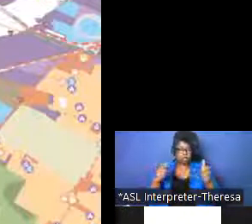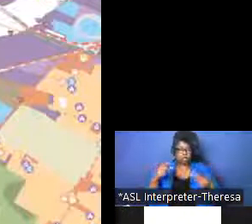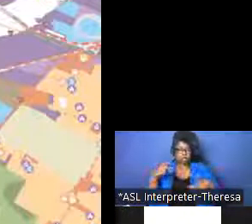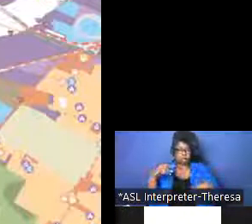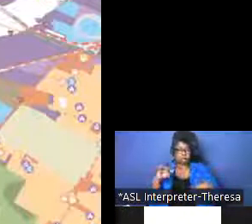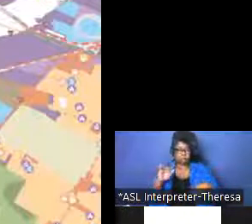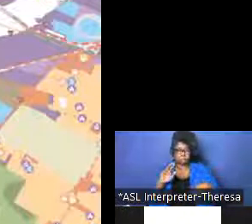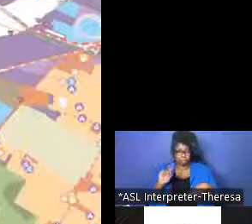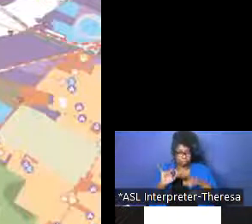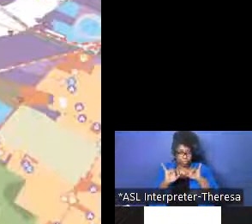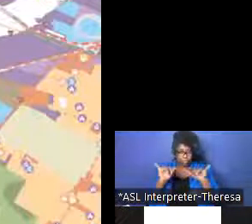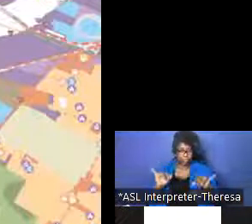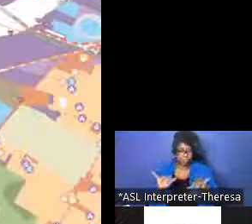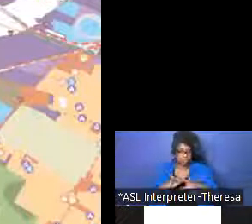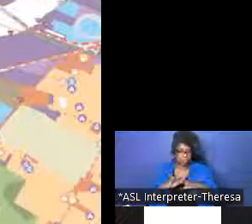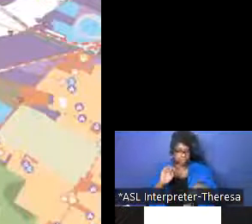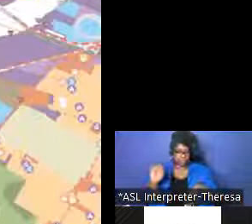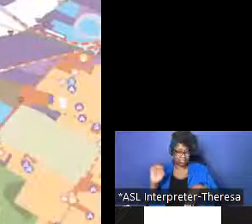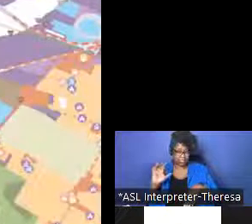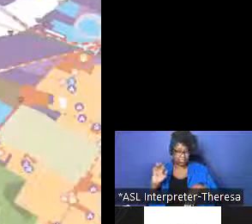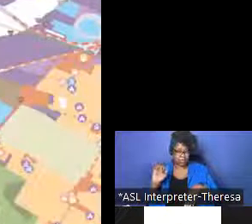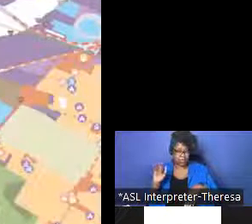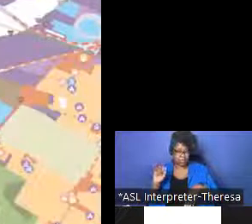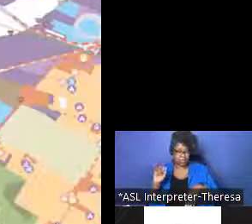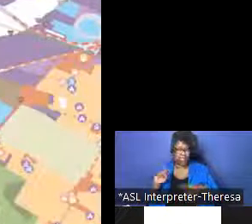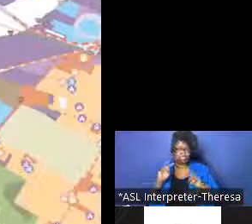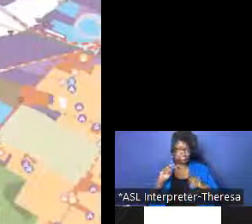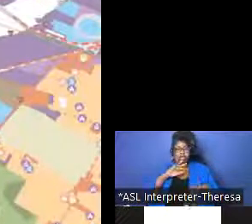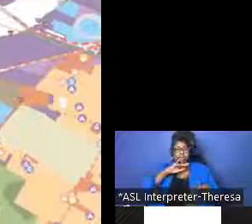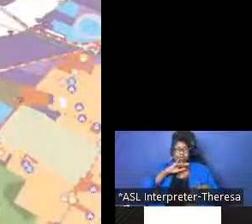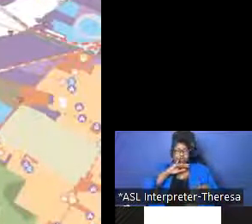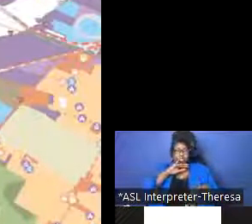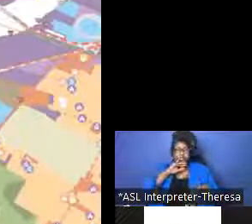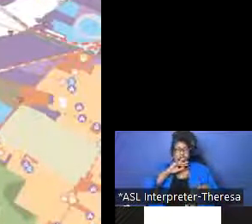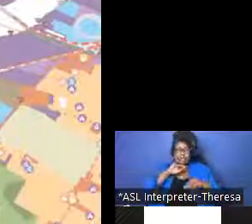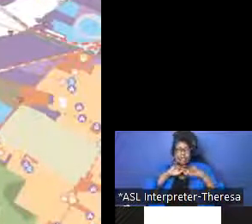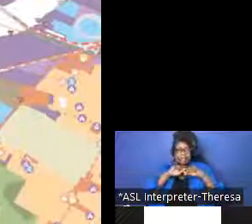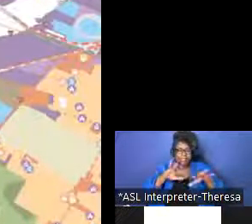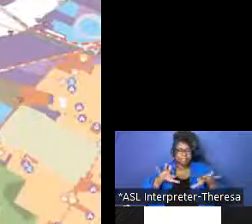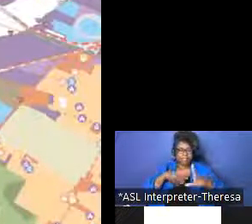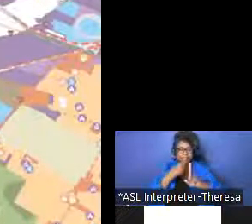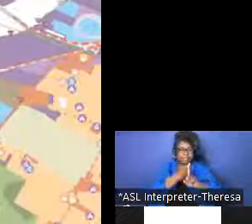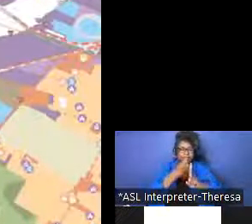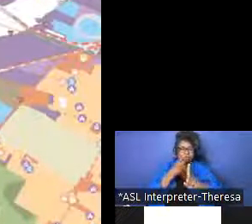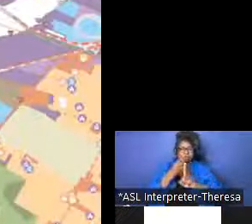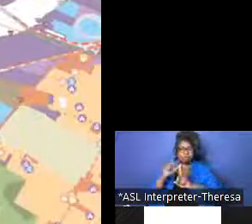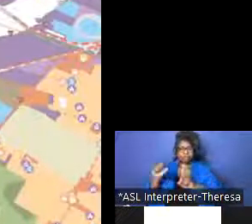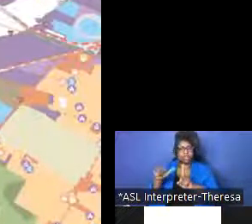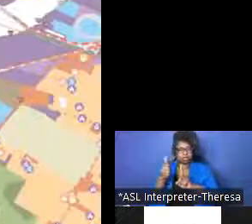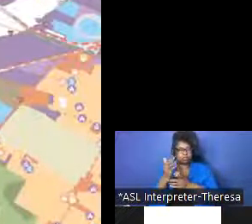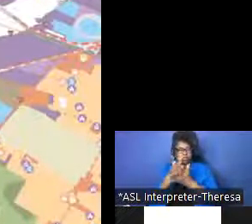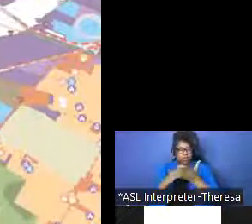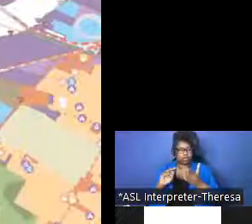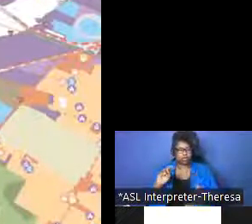Coast, actually, and looking at pollution and contamination impacts in other areas of Newark.